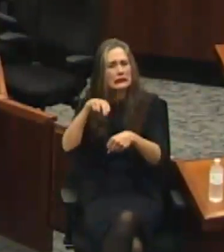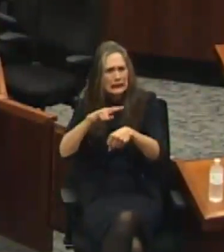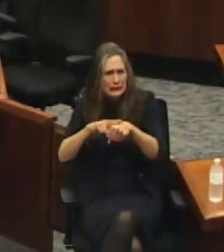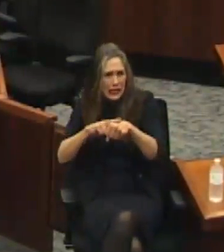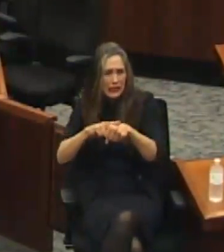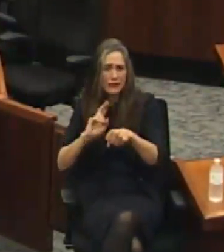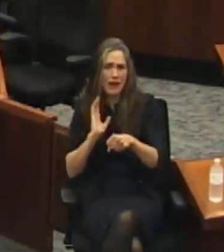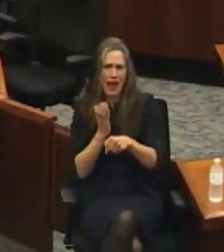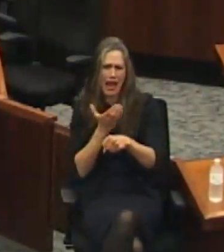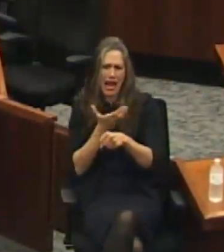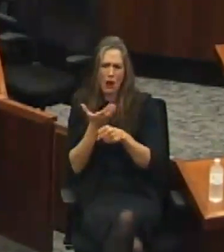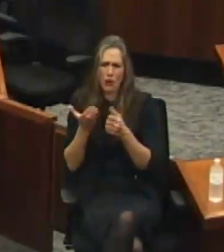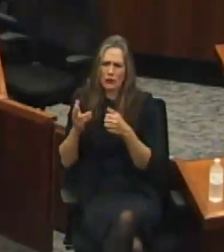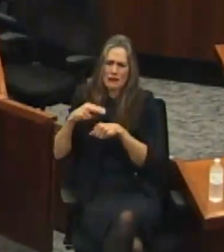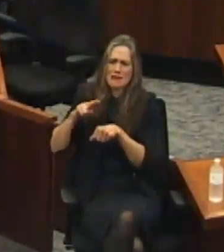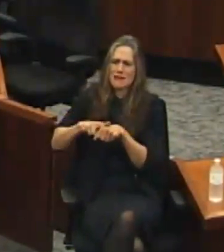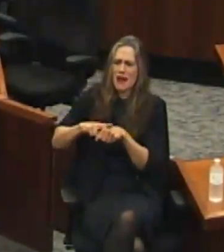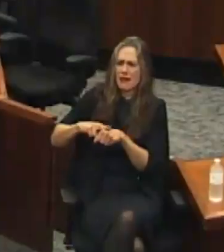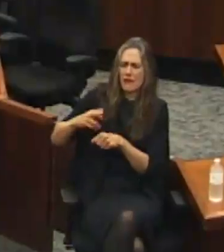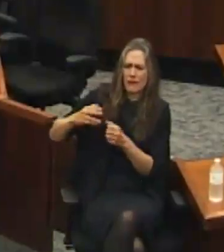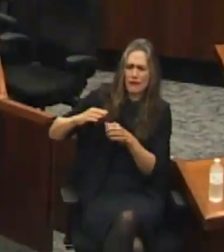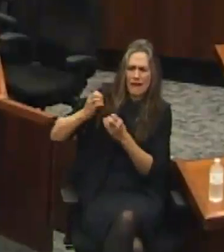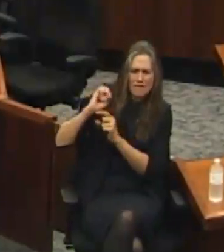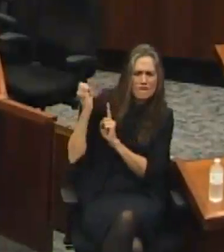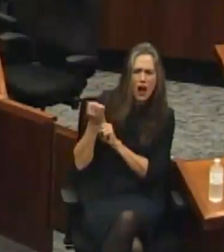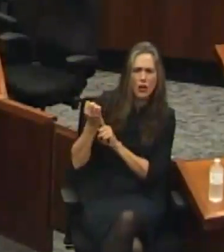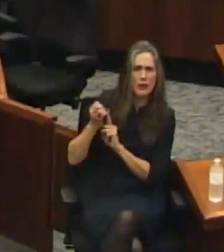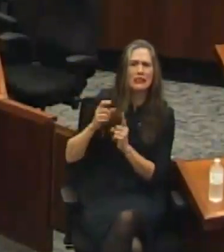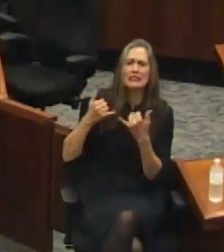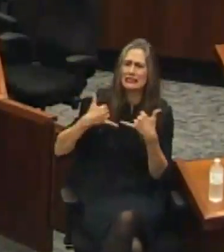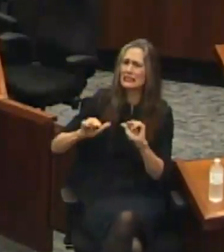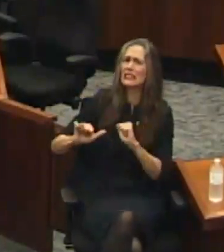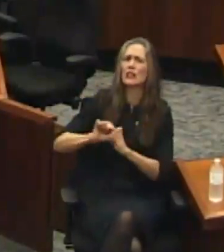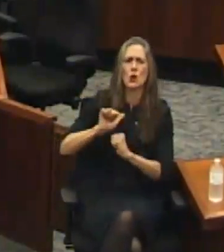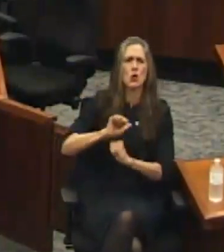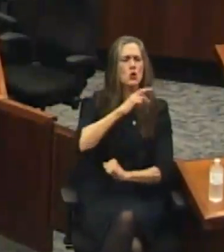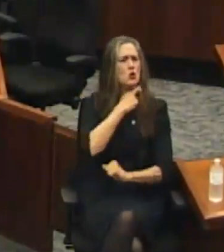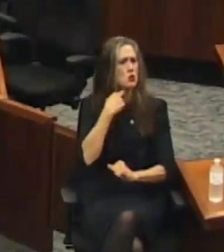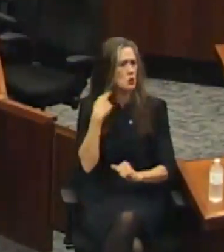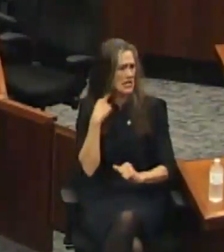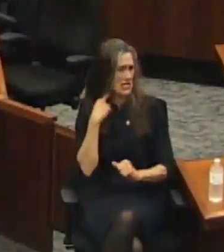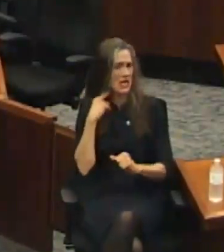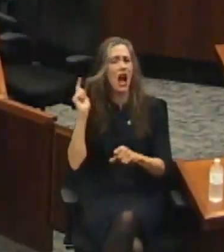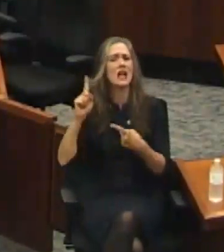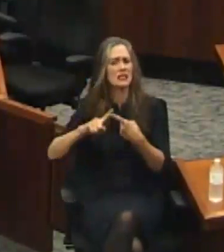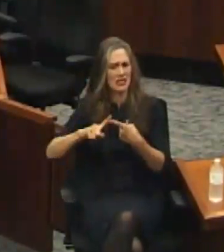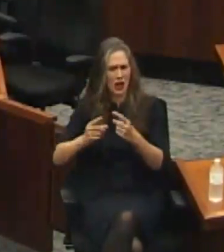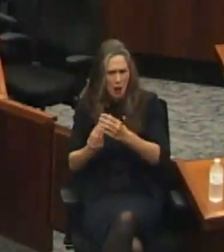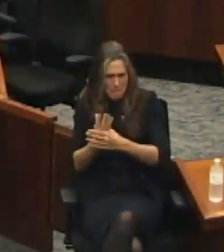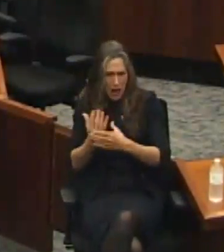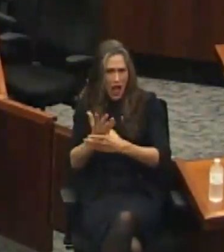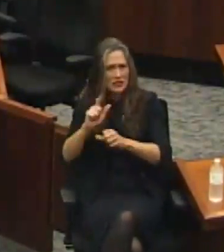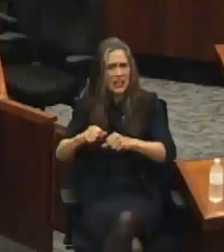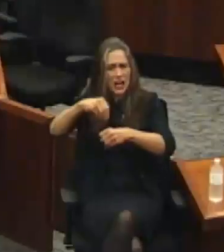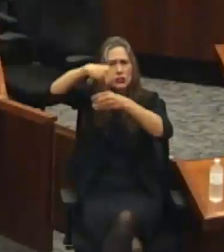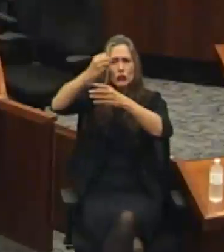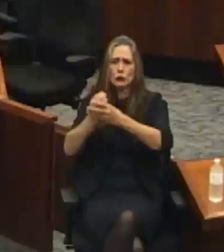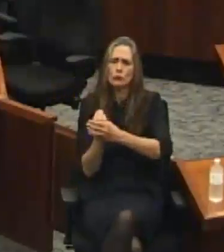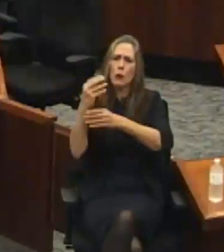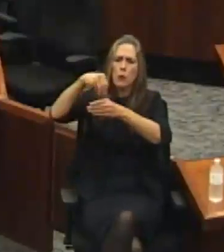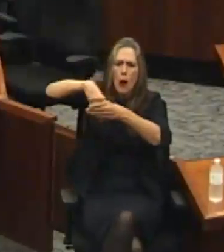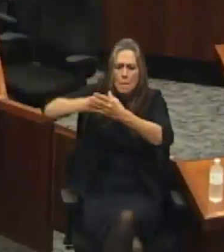at risk, and we're going to be that way for the next few years until the vegetation takes hold. So tools such as these maps and